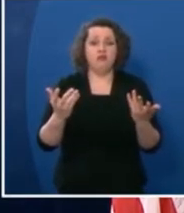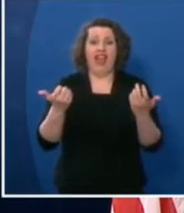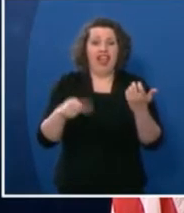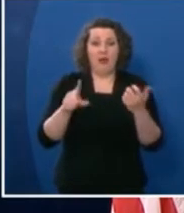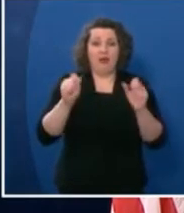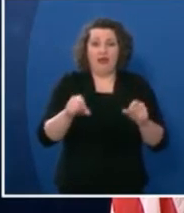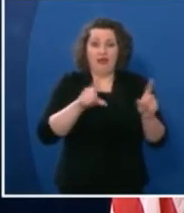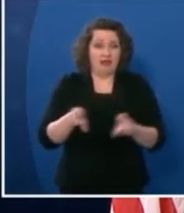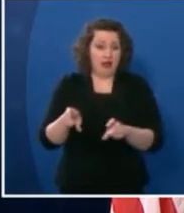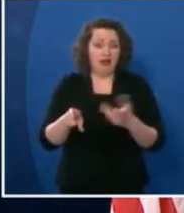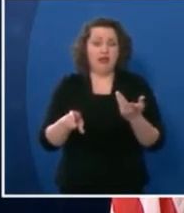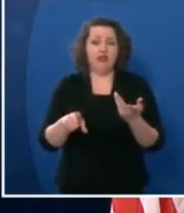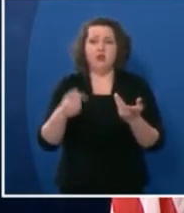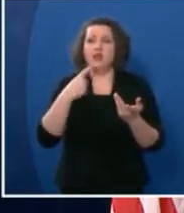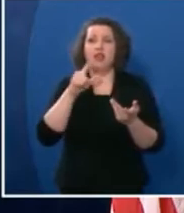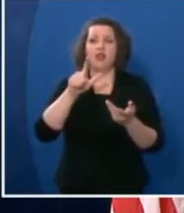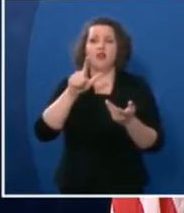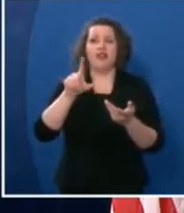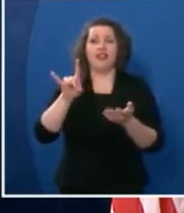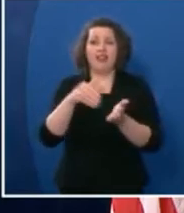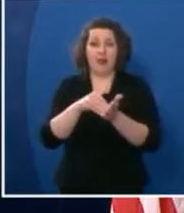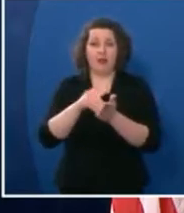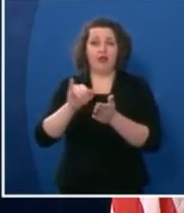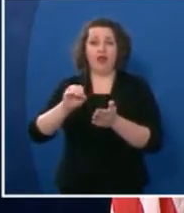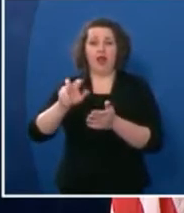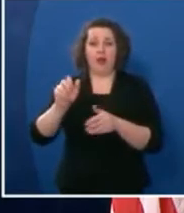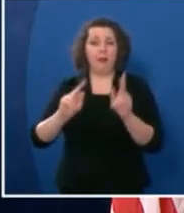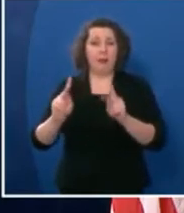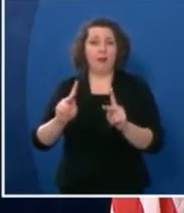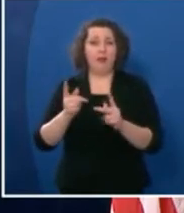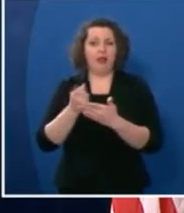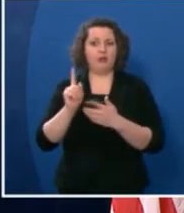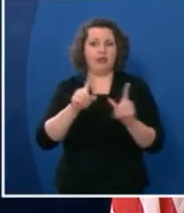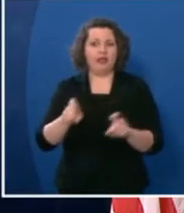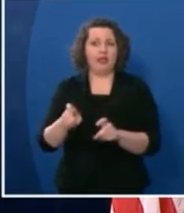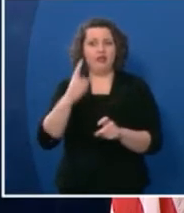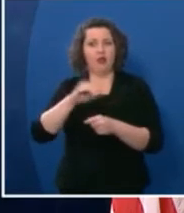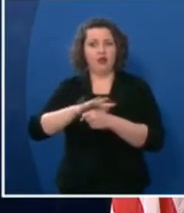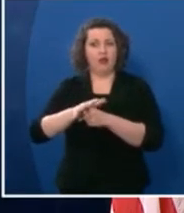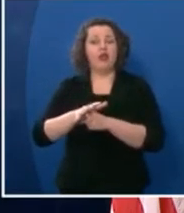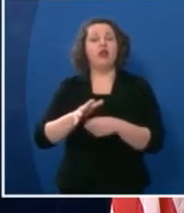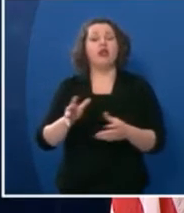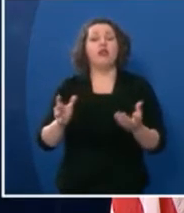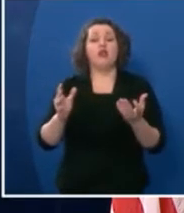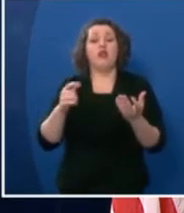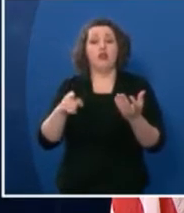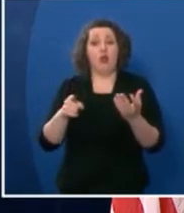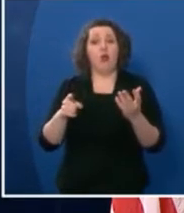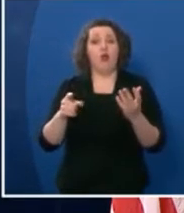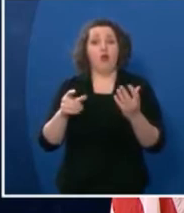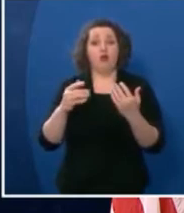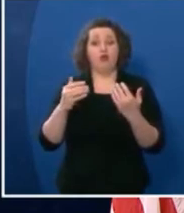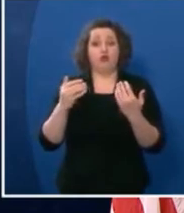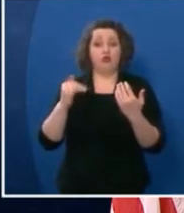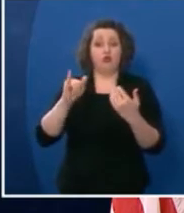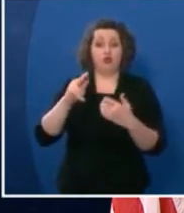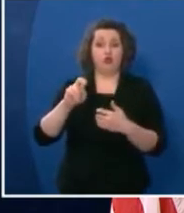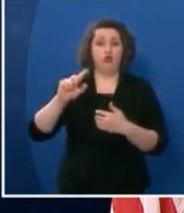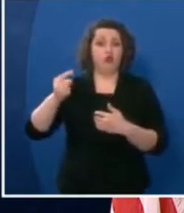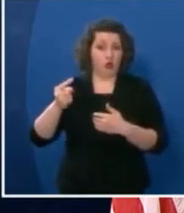you were saying 28,000 Iowans were tested last week for COVID-19, and as more restrictions are being lifted on June